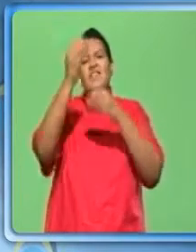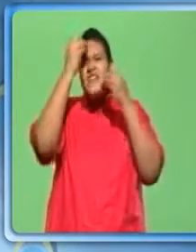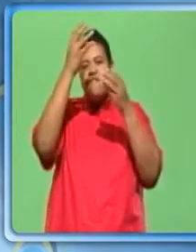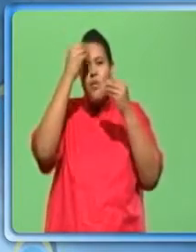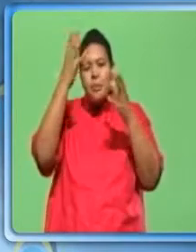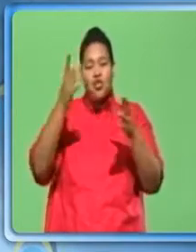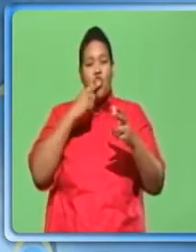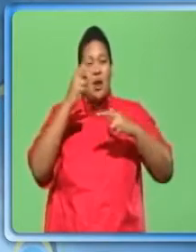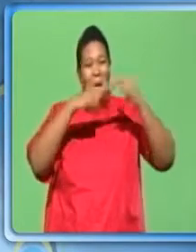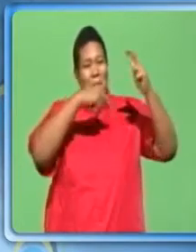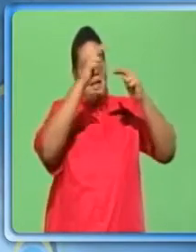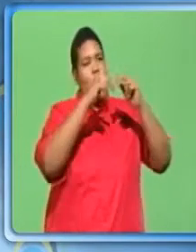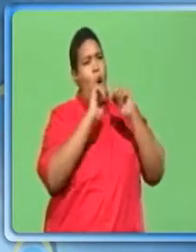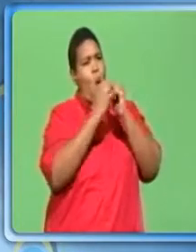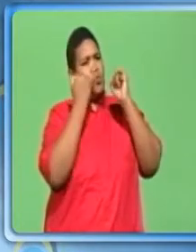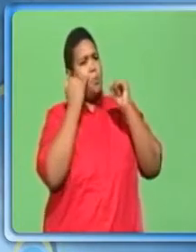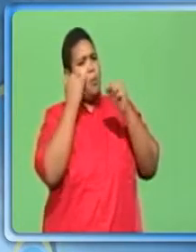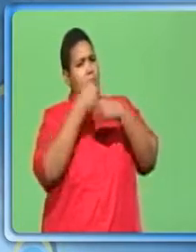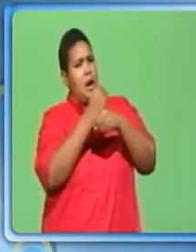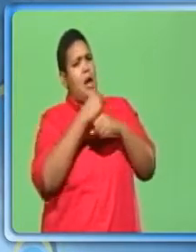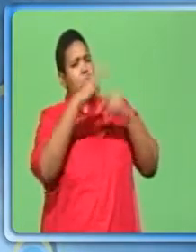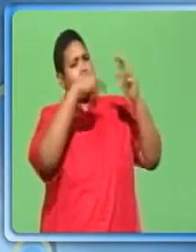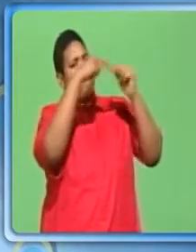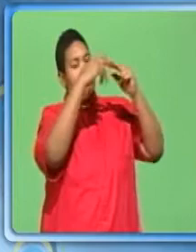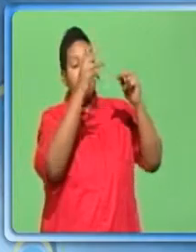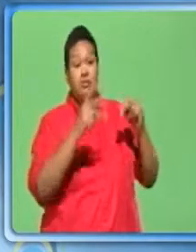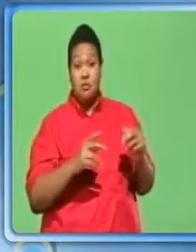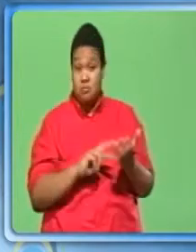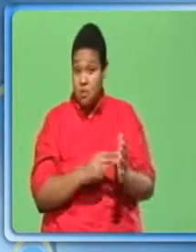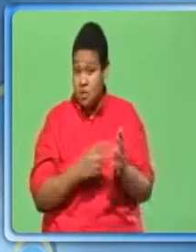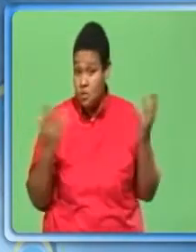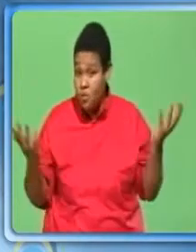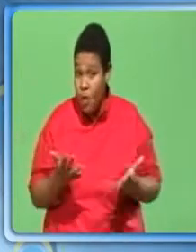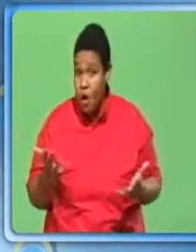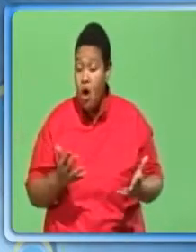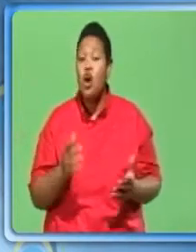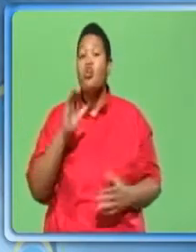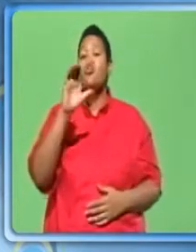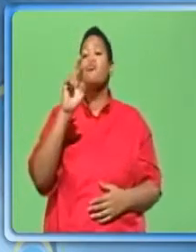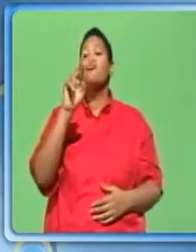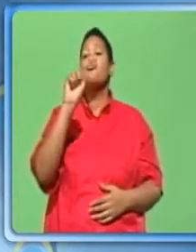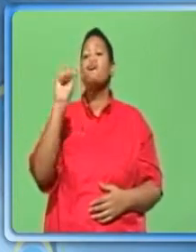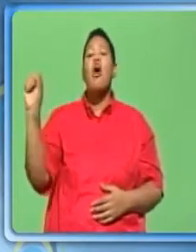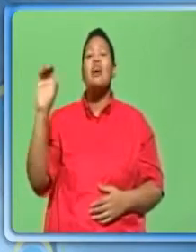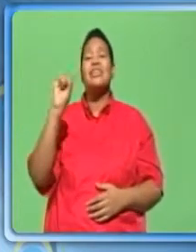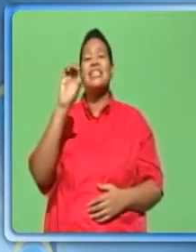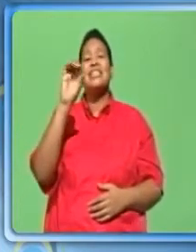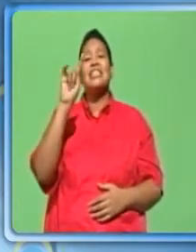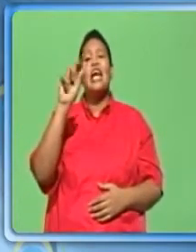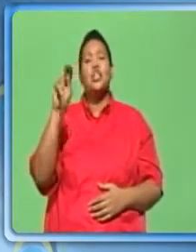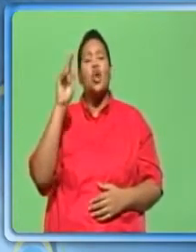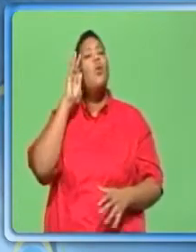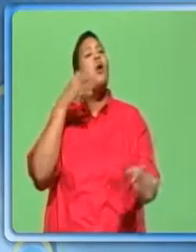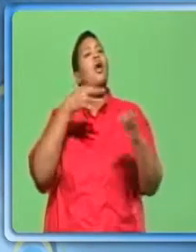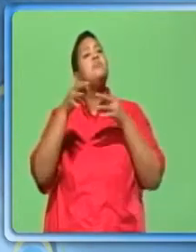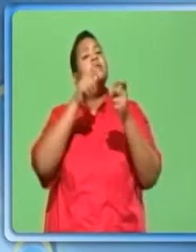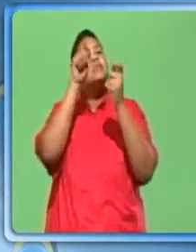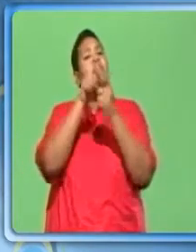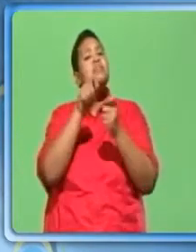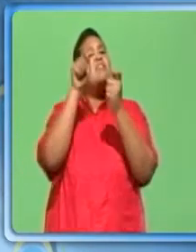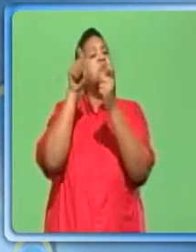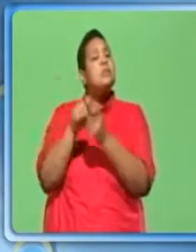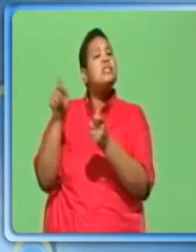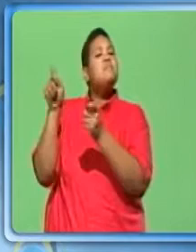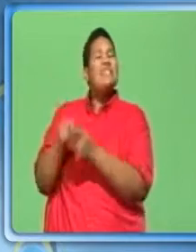the building is to be constructed. Therefore, cross-sections will explain certain special